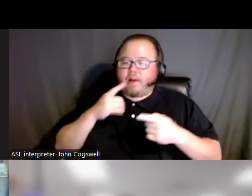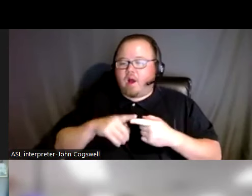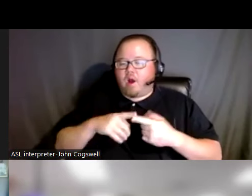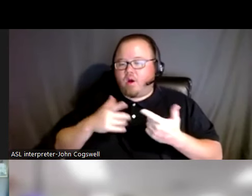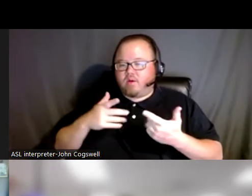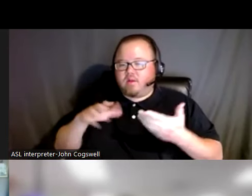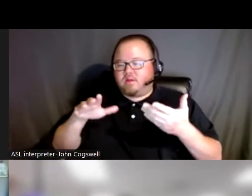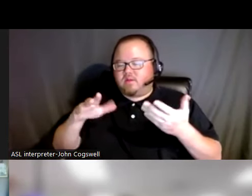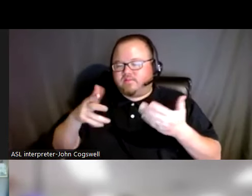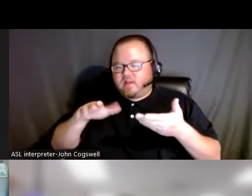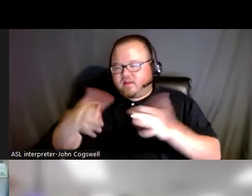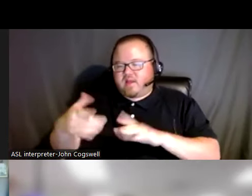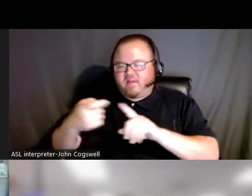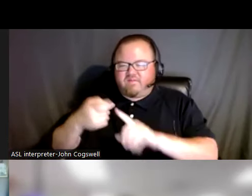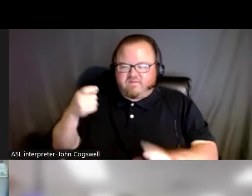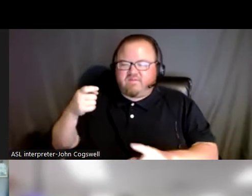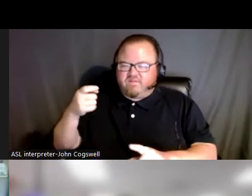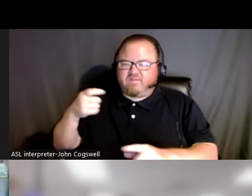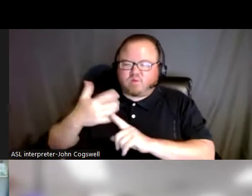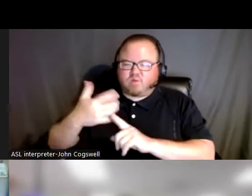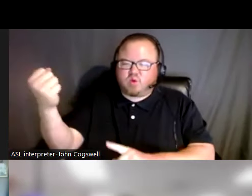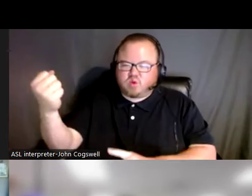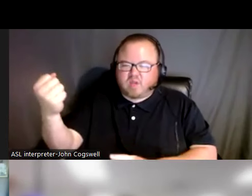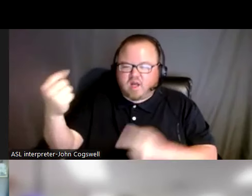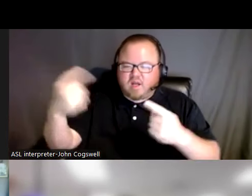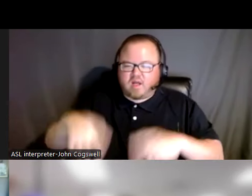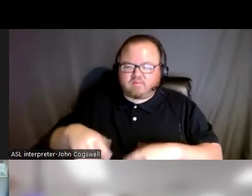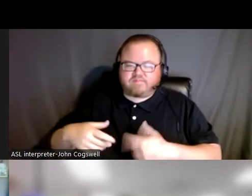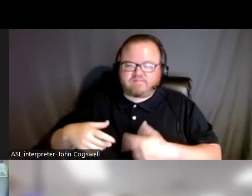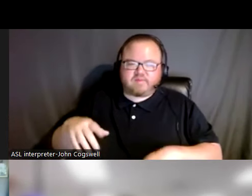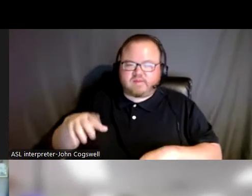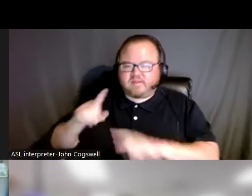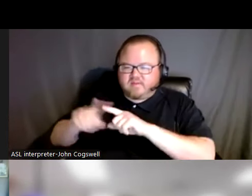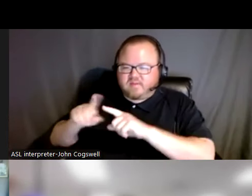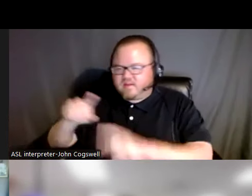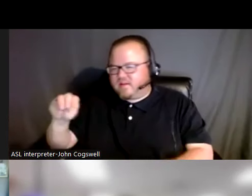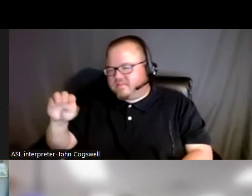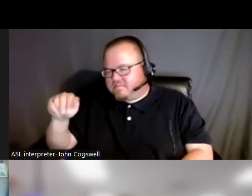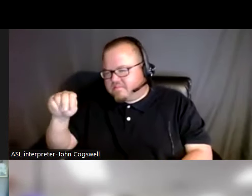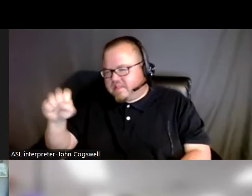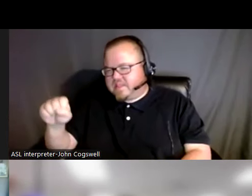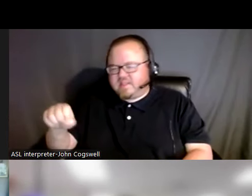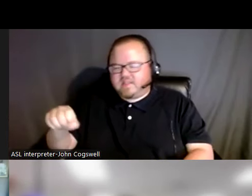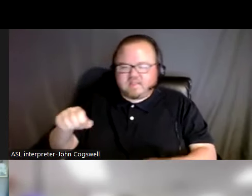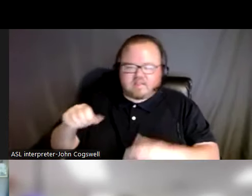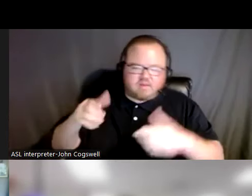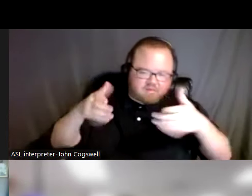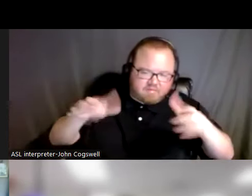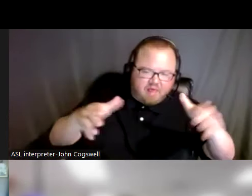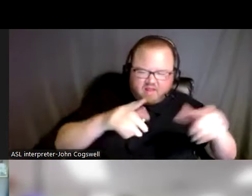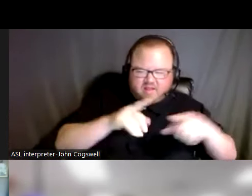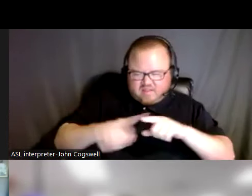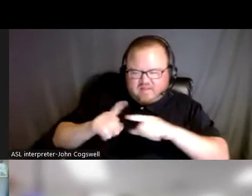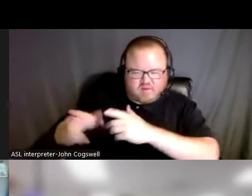death by suicide and means or methods. So Jenny, I'm going to hand it over to you.